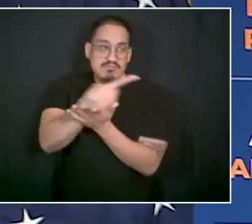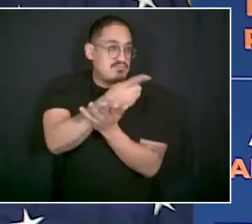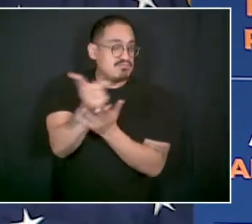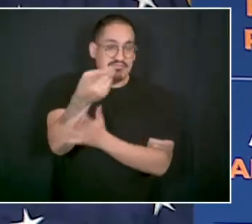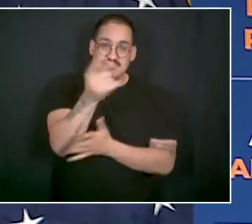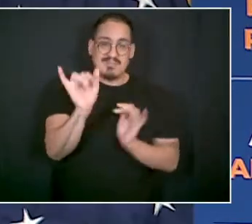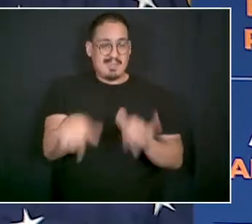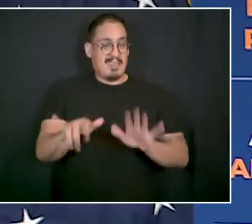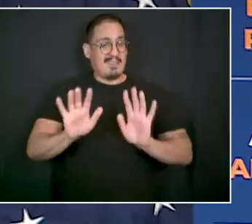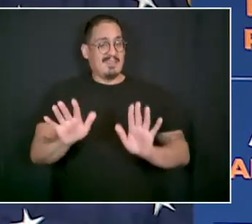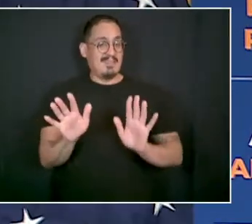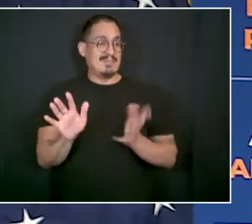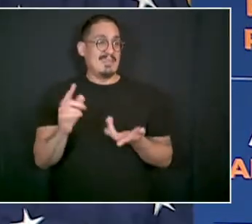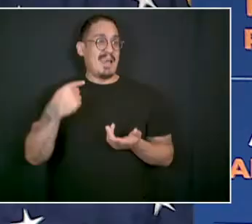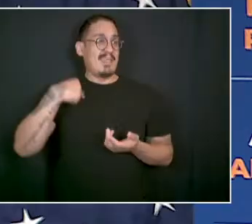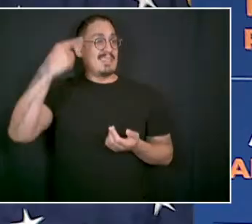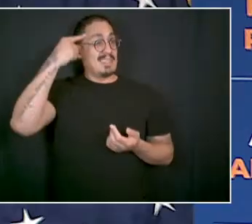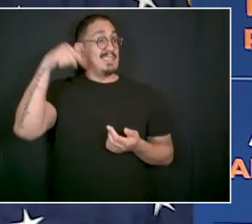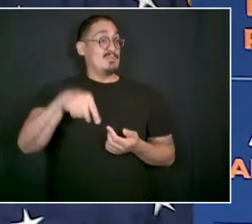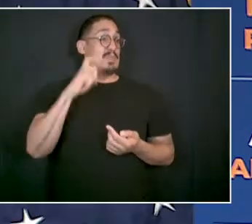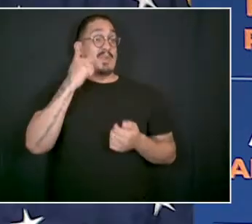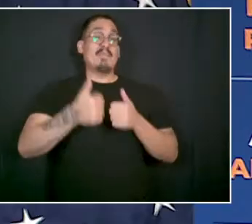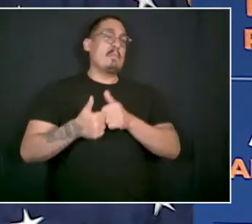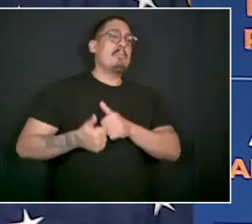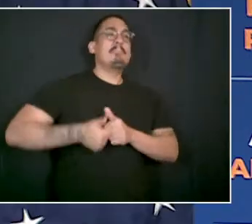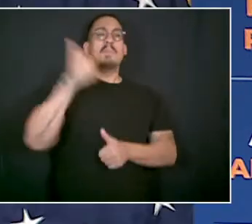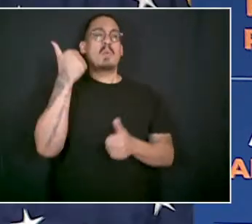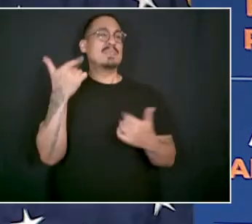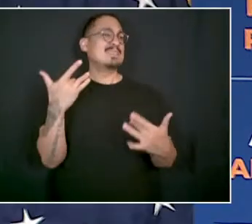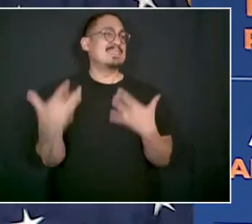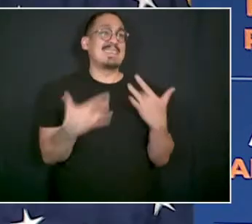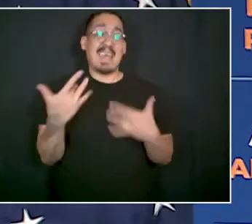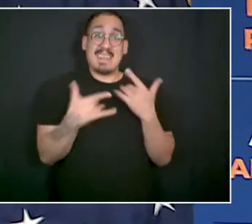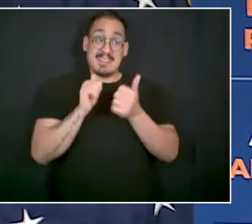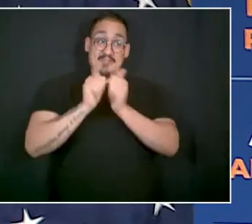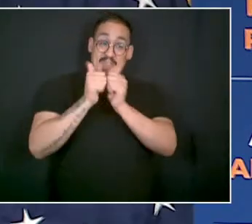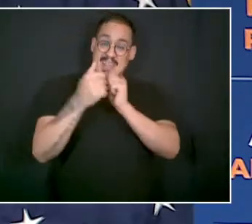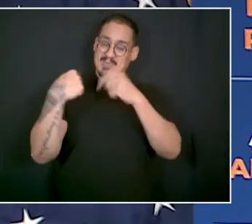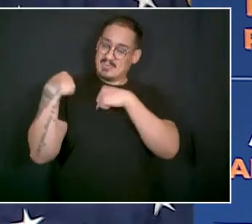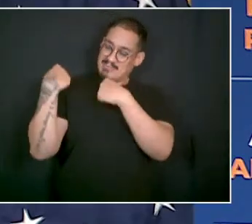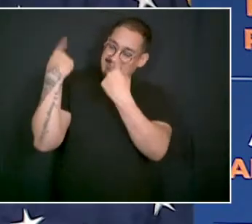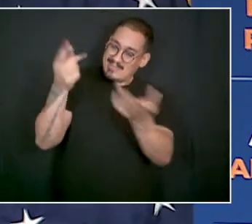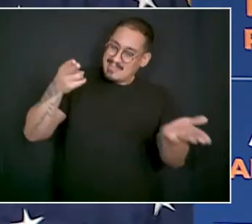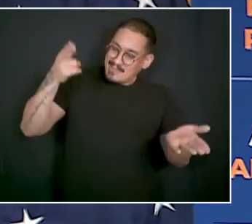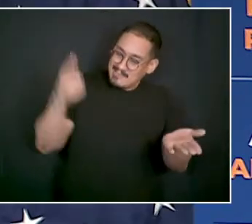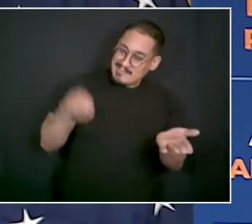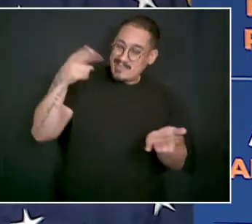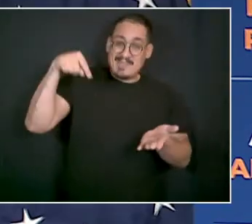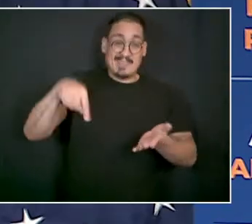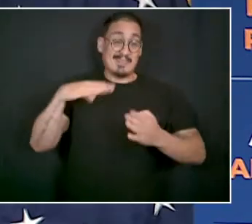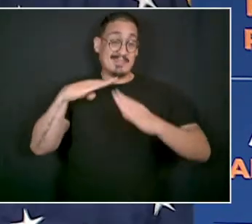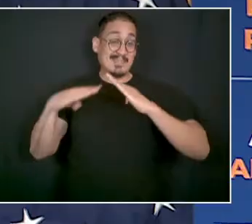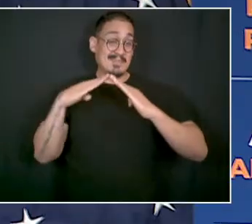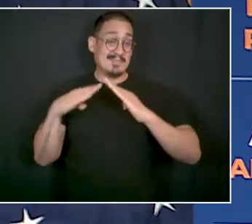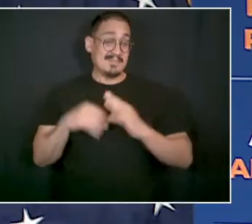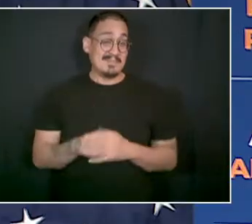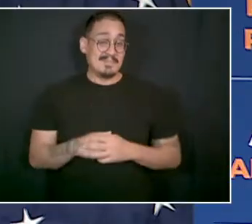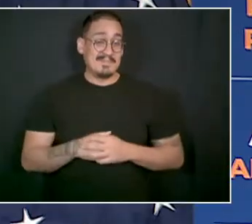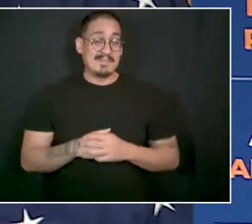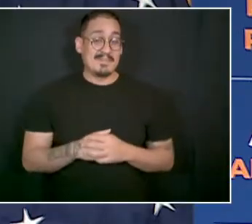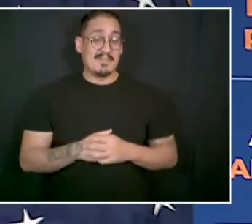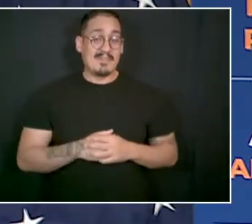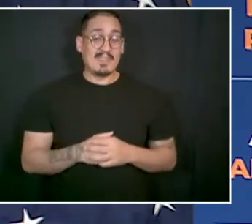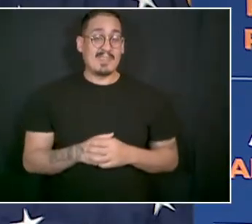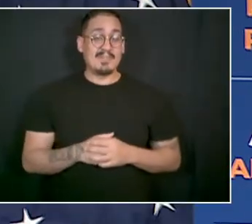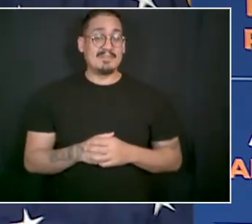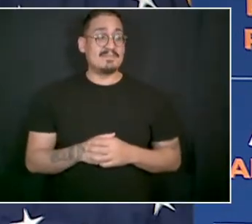think this is going to be one of the most exciting races we had in the history of this city. There was some. Actual questions.